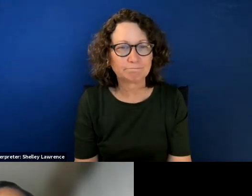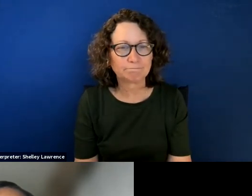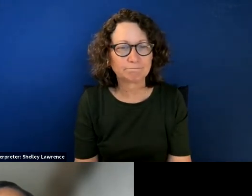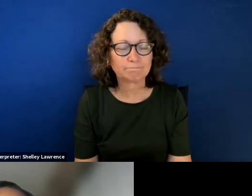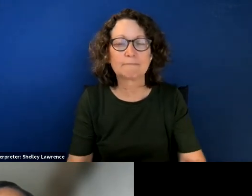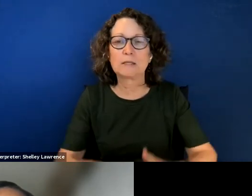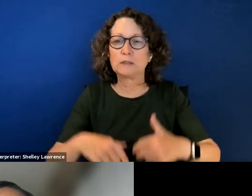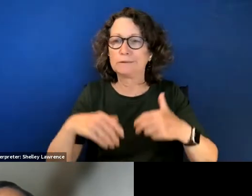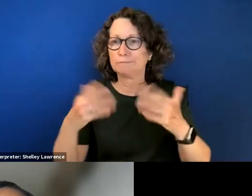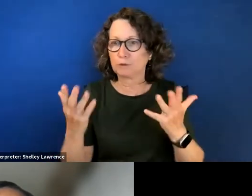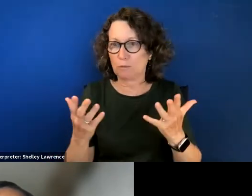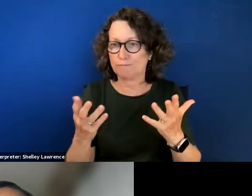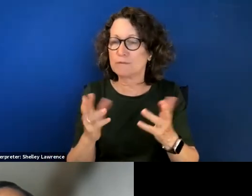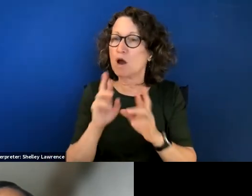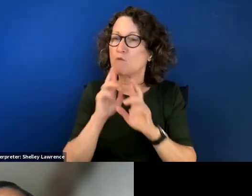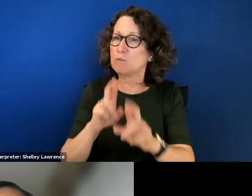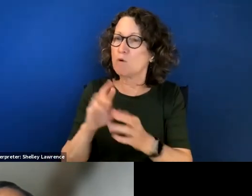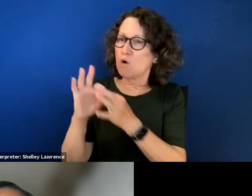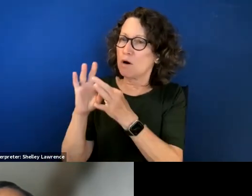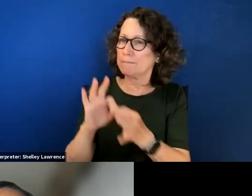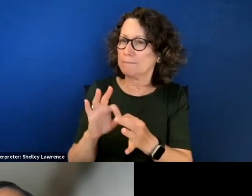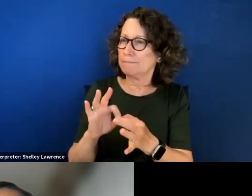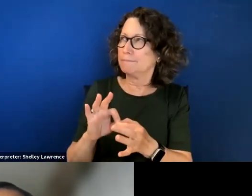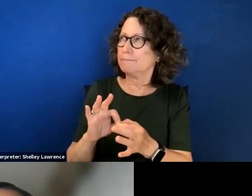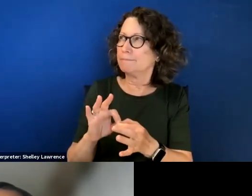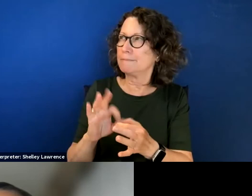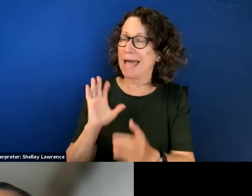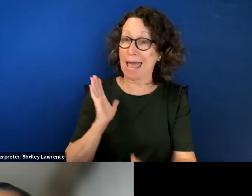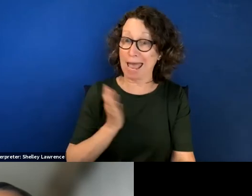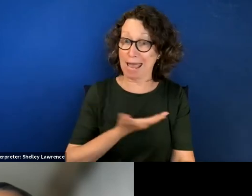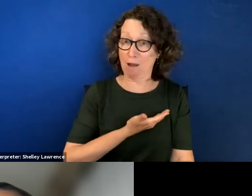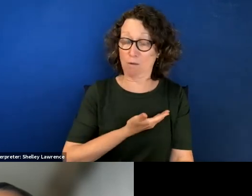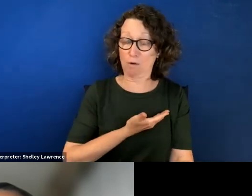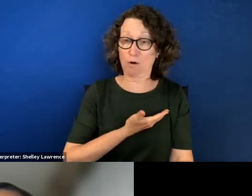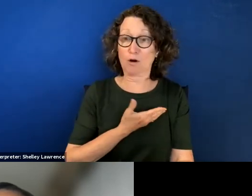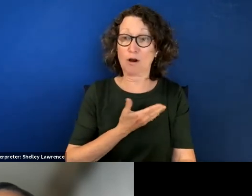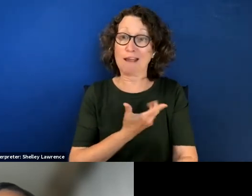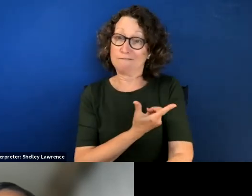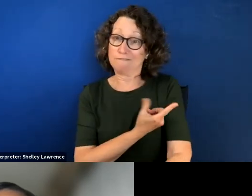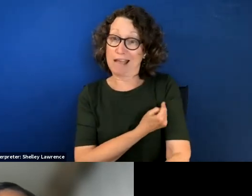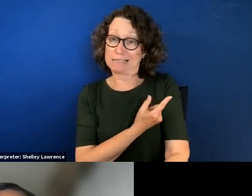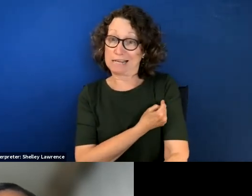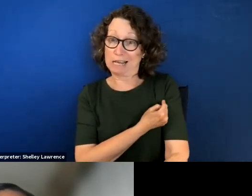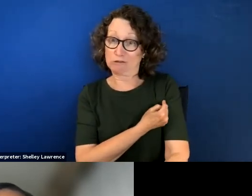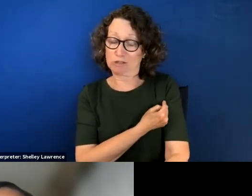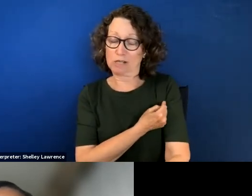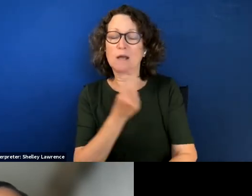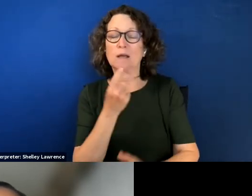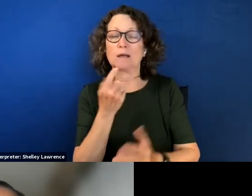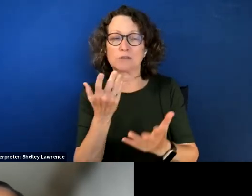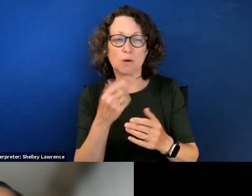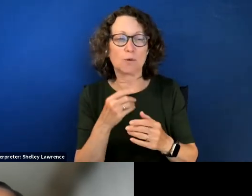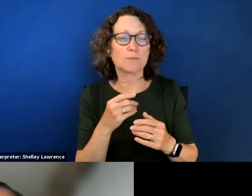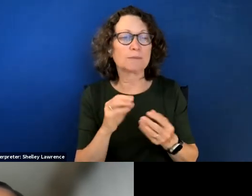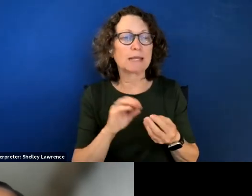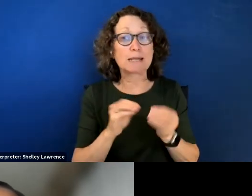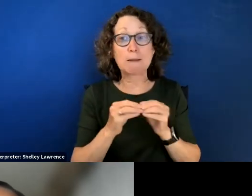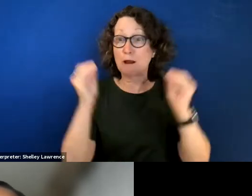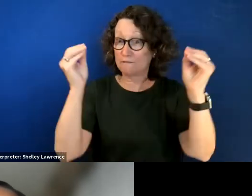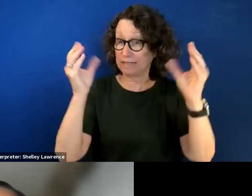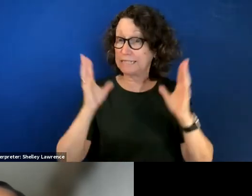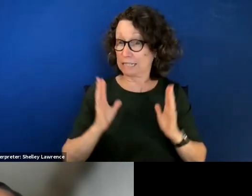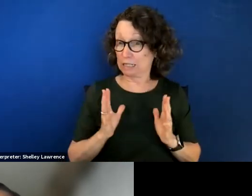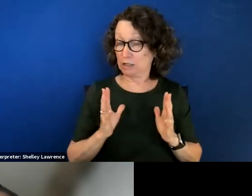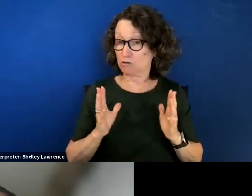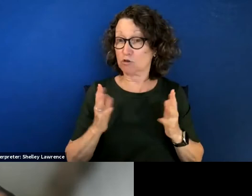So a report on our own vaccination. So the number of teachers